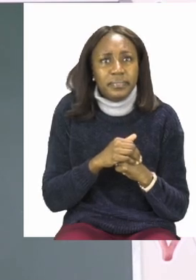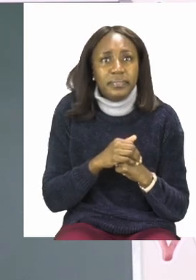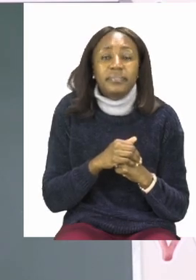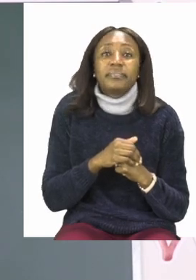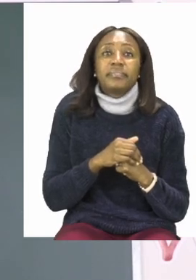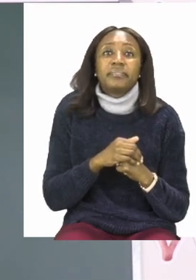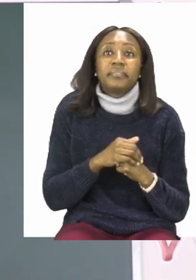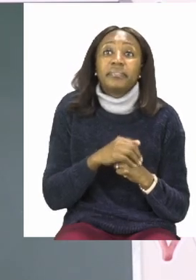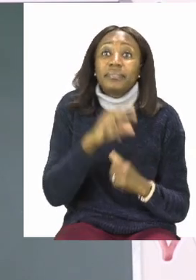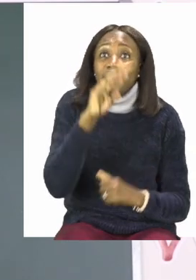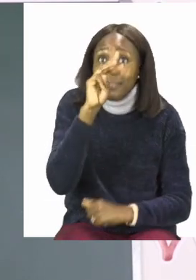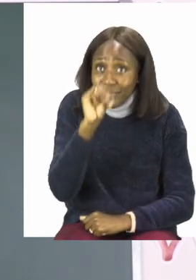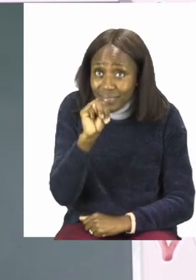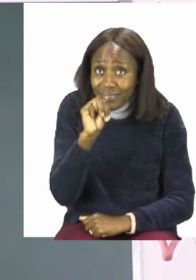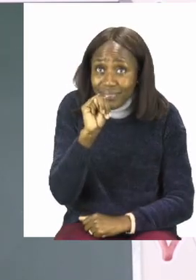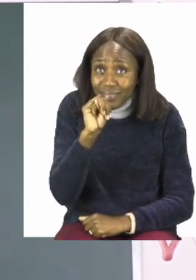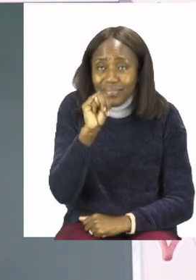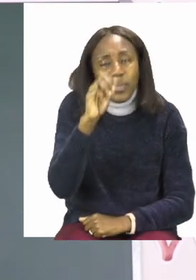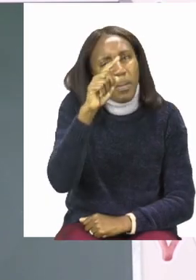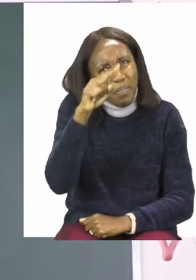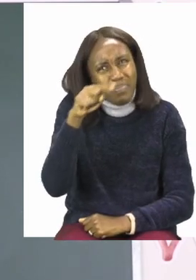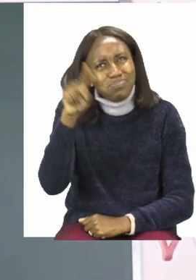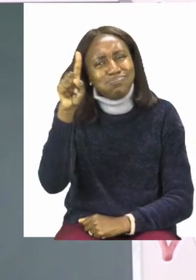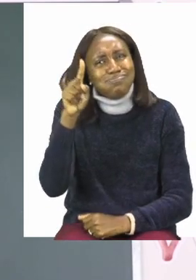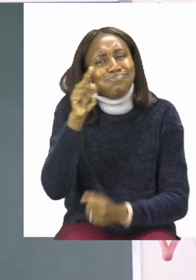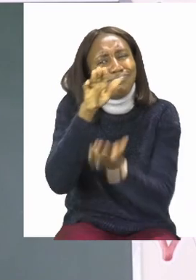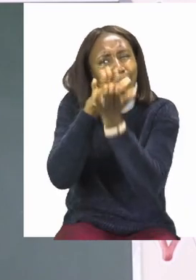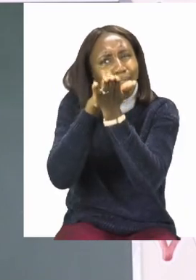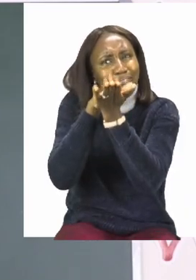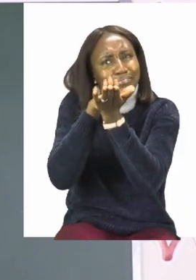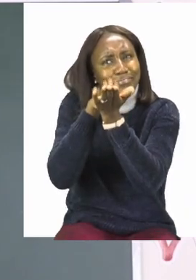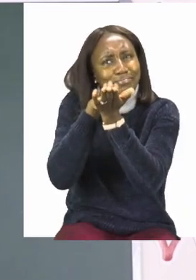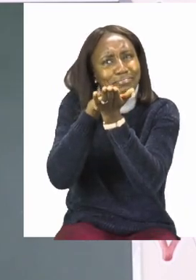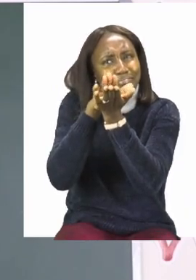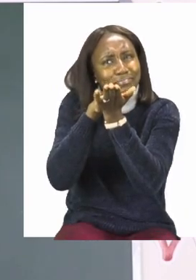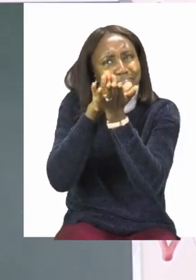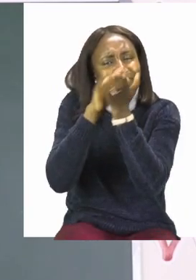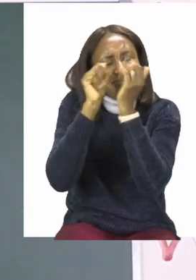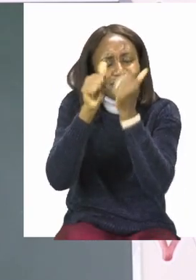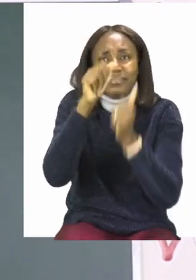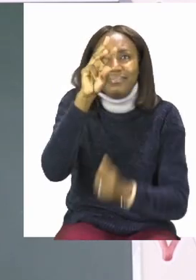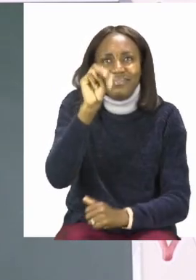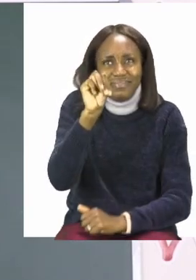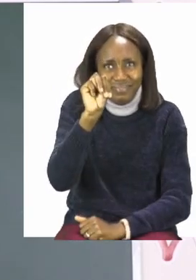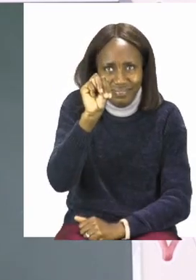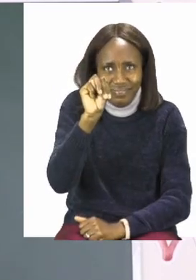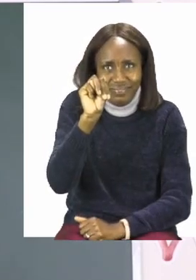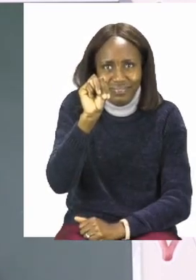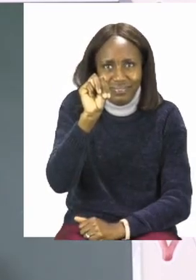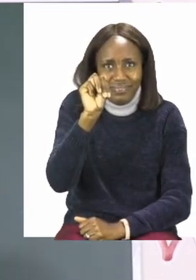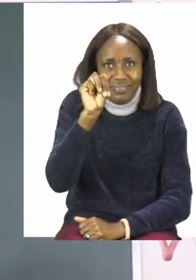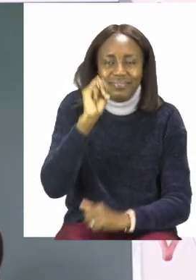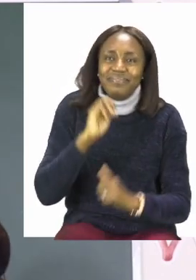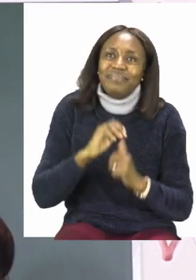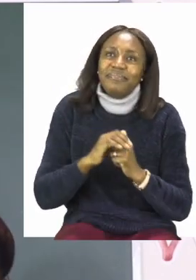said it was M, M, well done. M for mop.